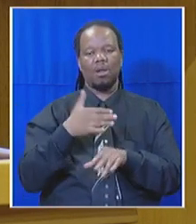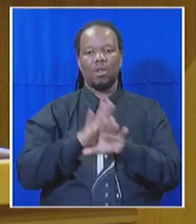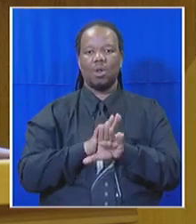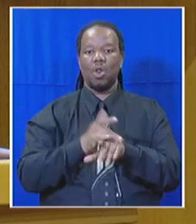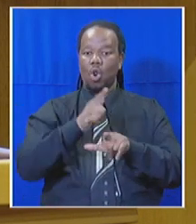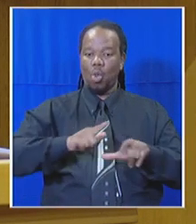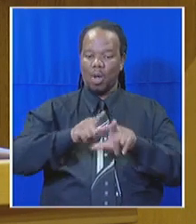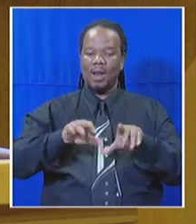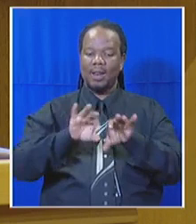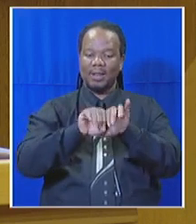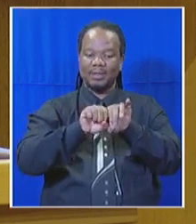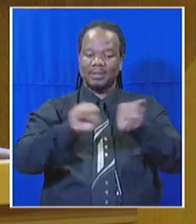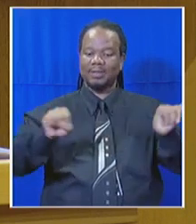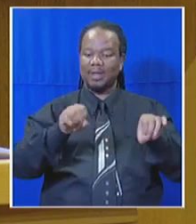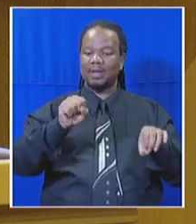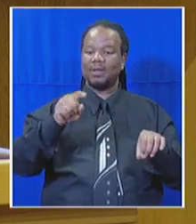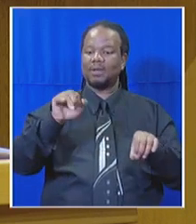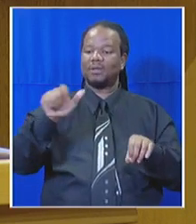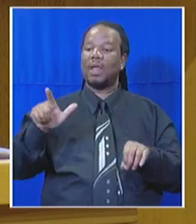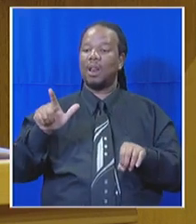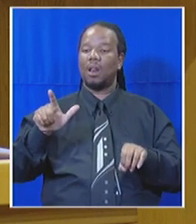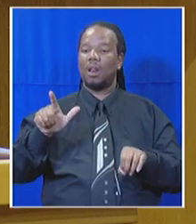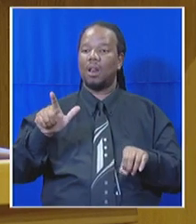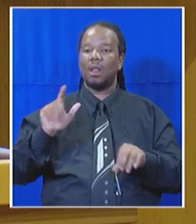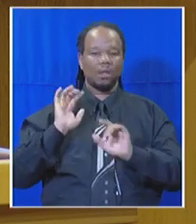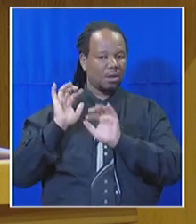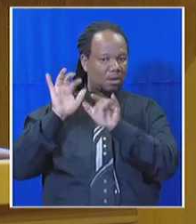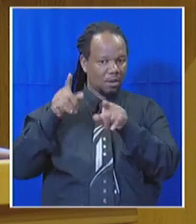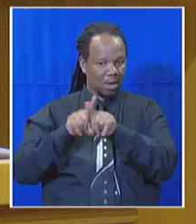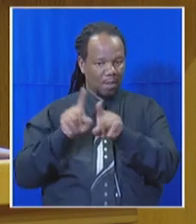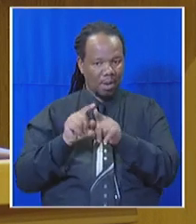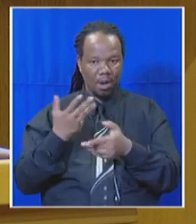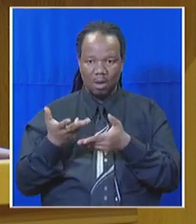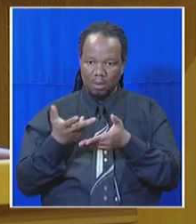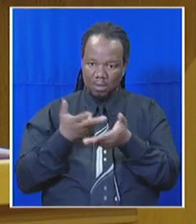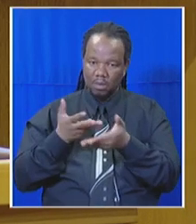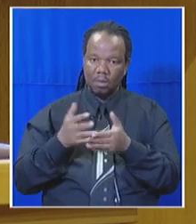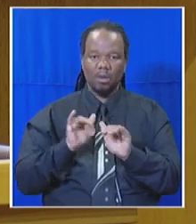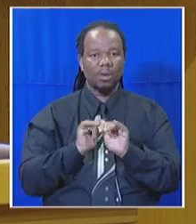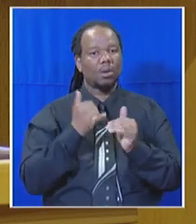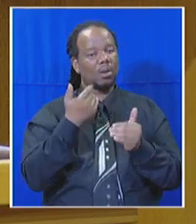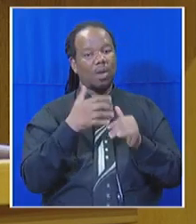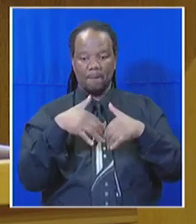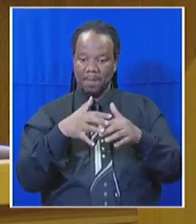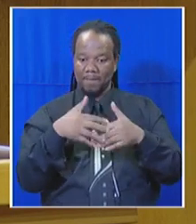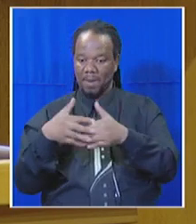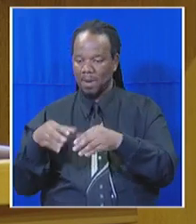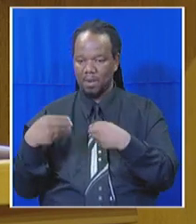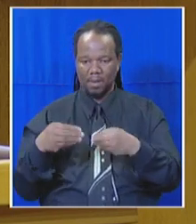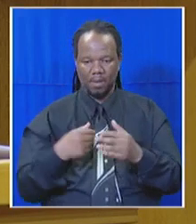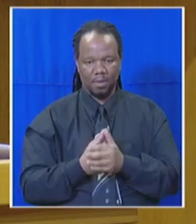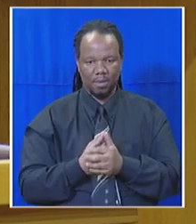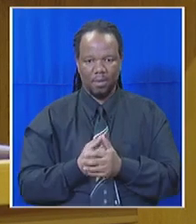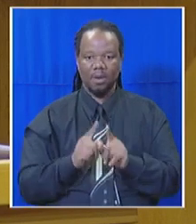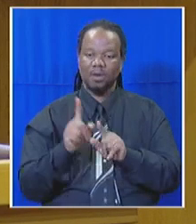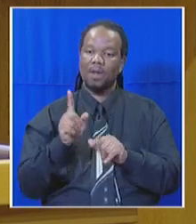in a major Ndaba to chart the way forward and to increase downstream and sidestream enterprises. Improve